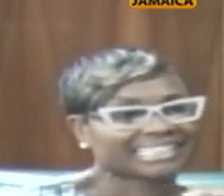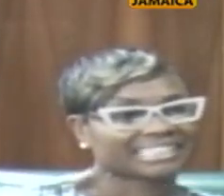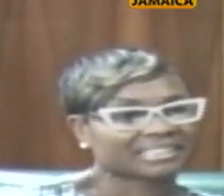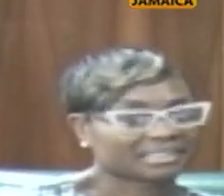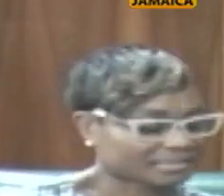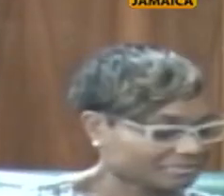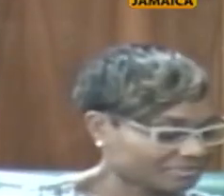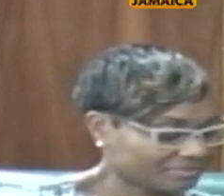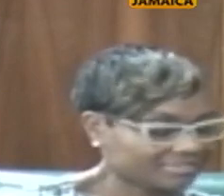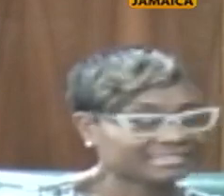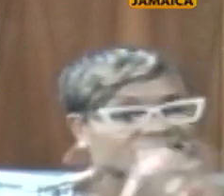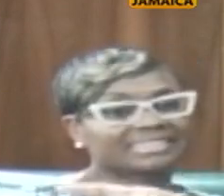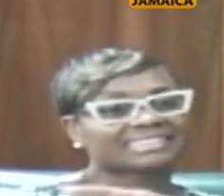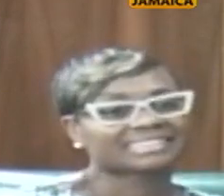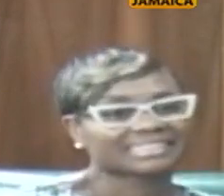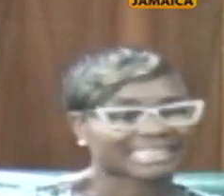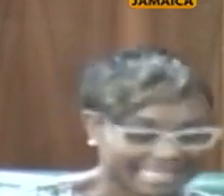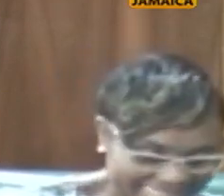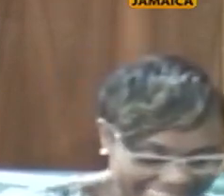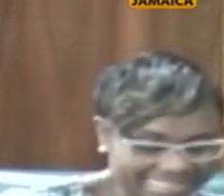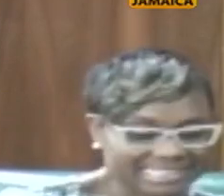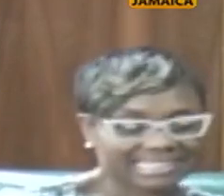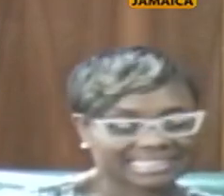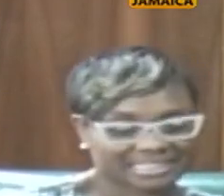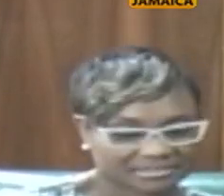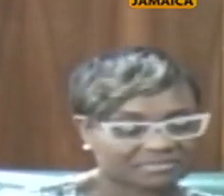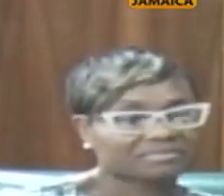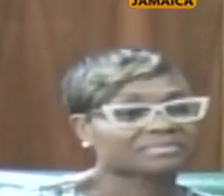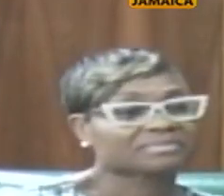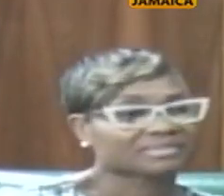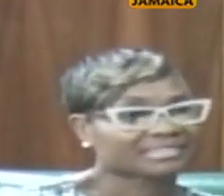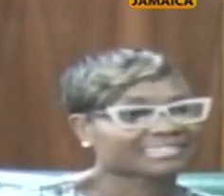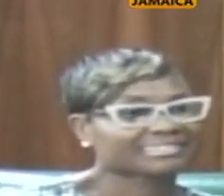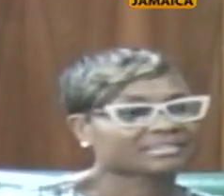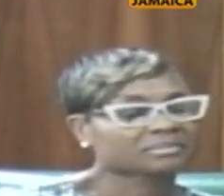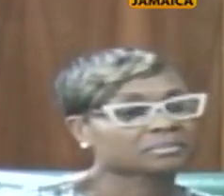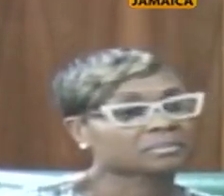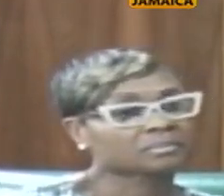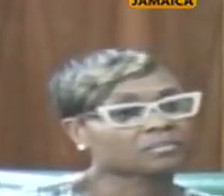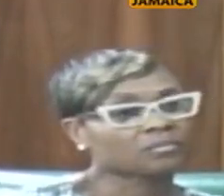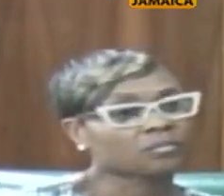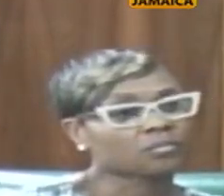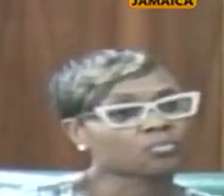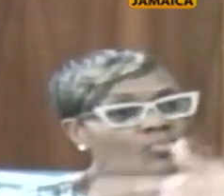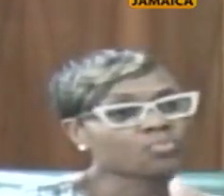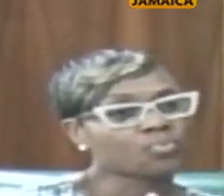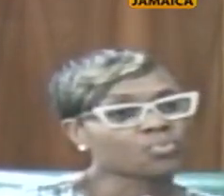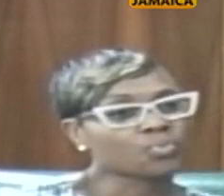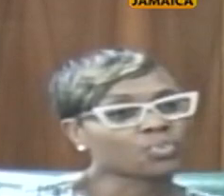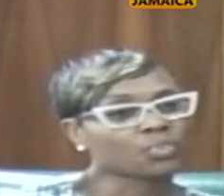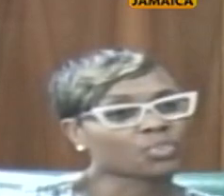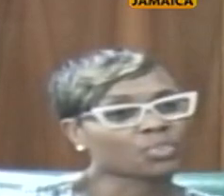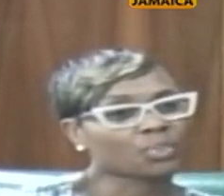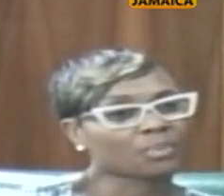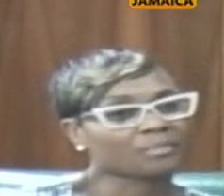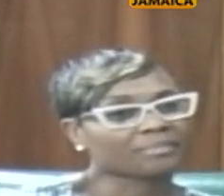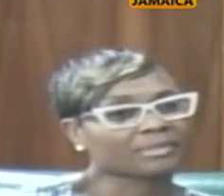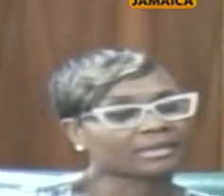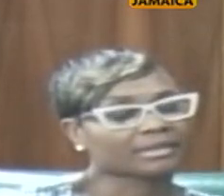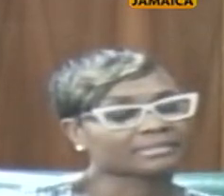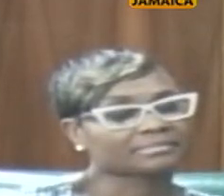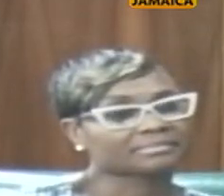committee in retreat to increase the amount from 20 to $40 million for members of